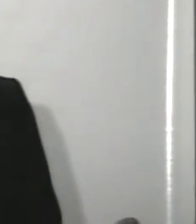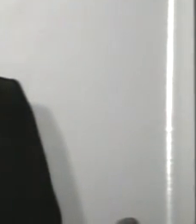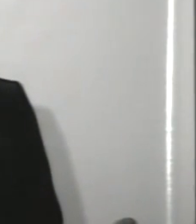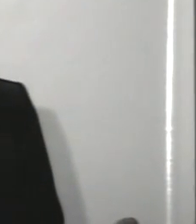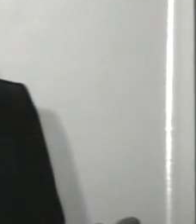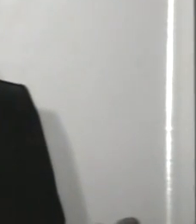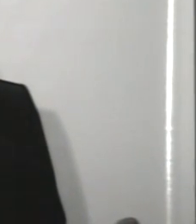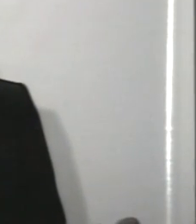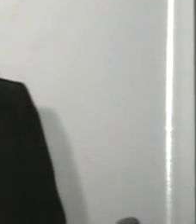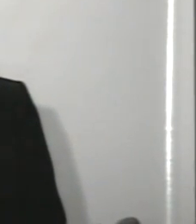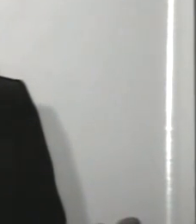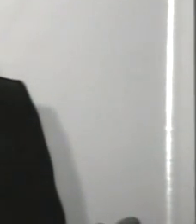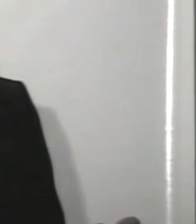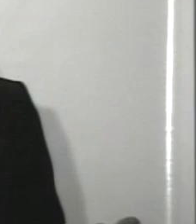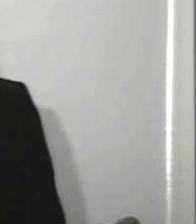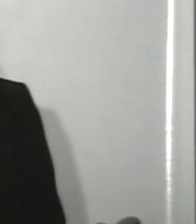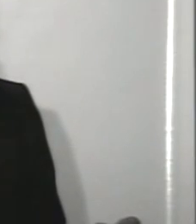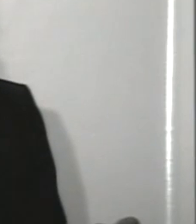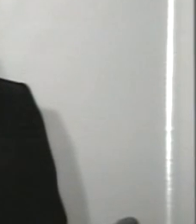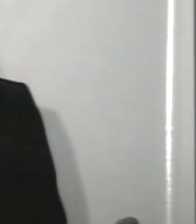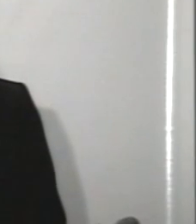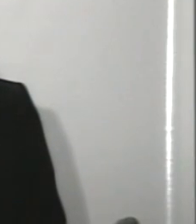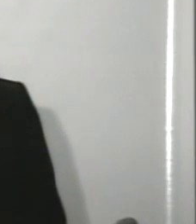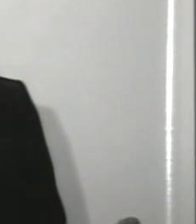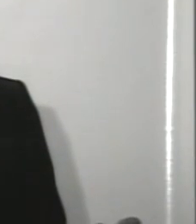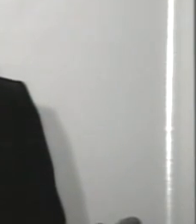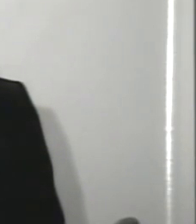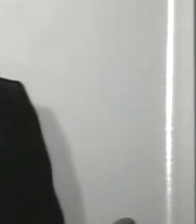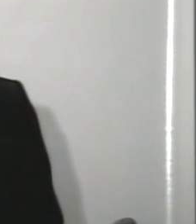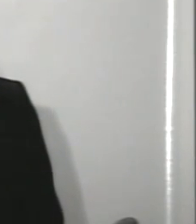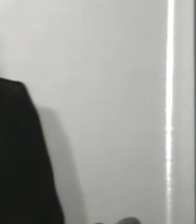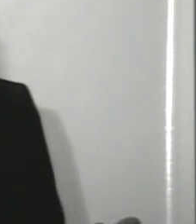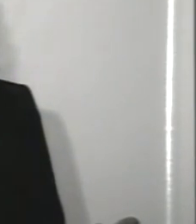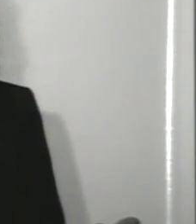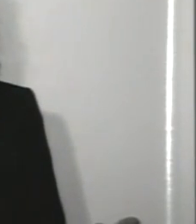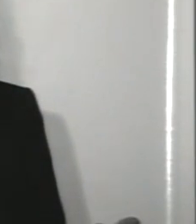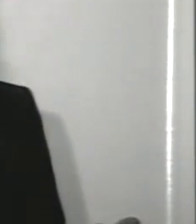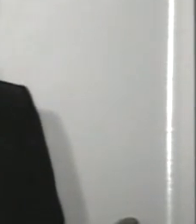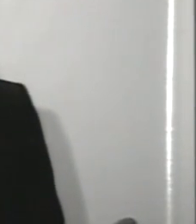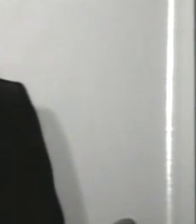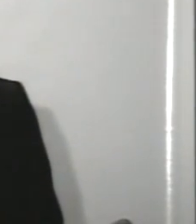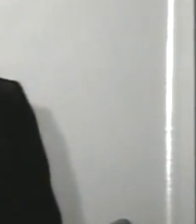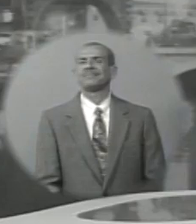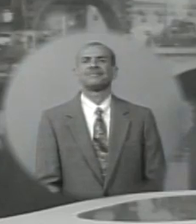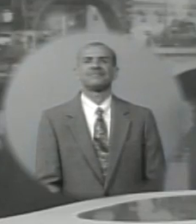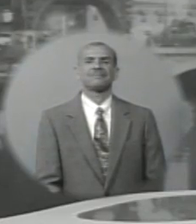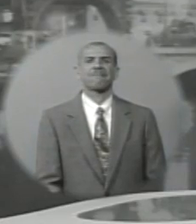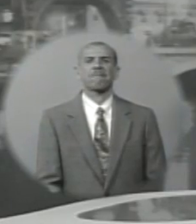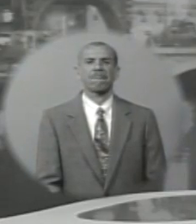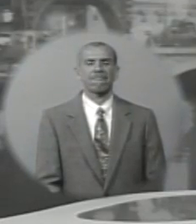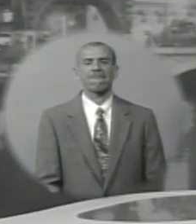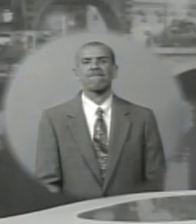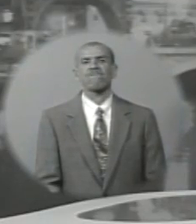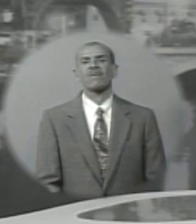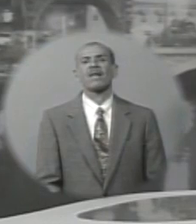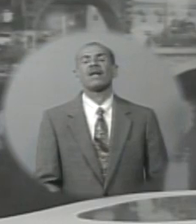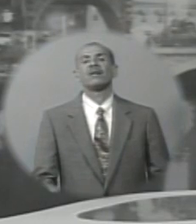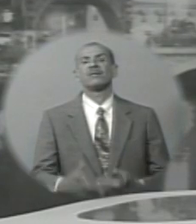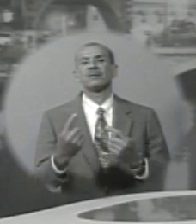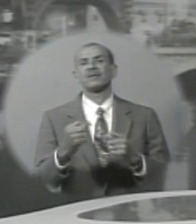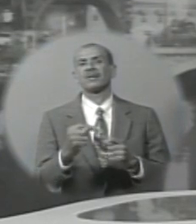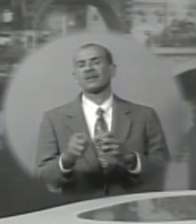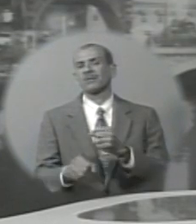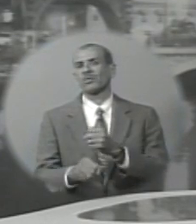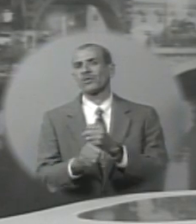use and exploitation of different types of knowledge in all manner of economic activity. Well, efforts are on to